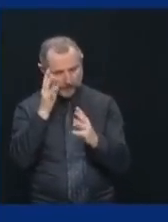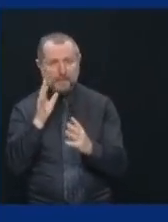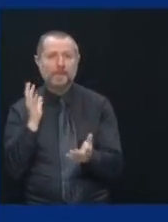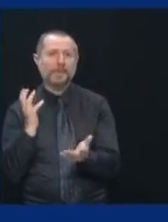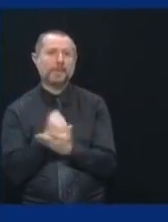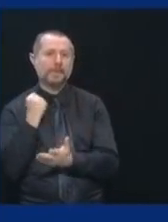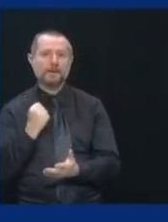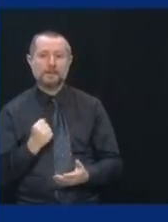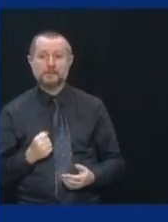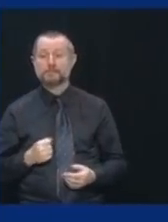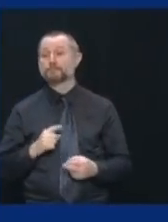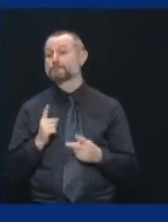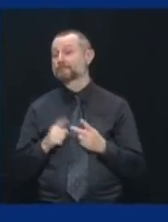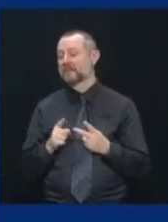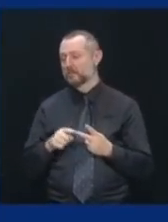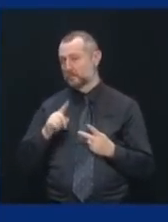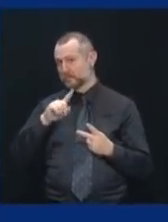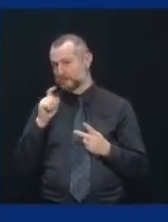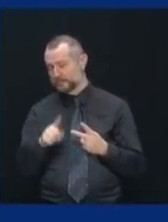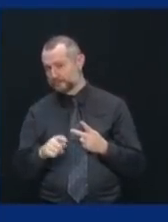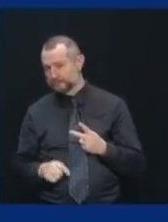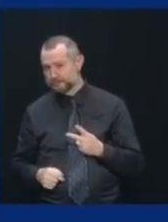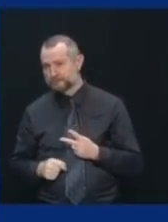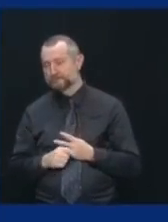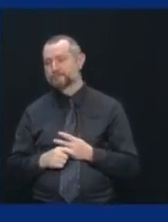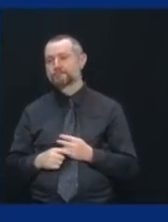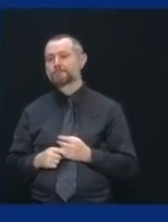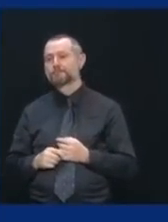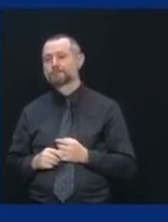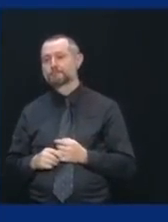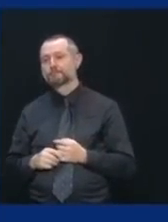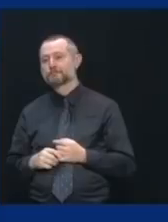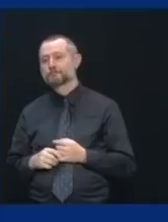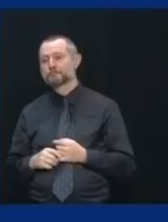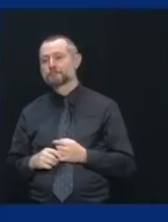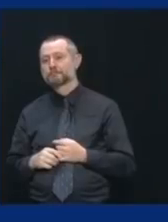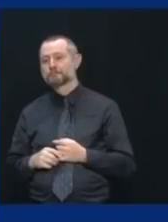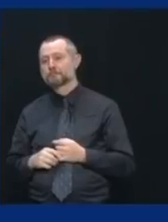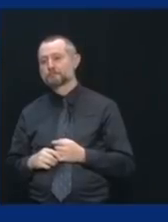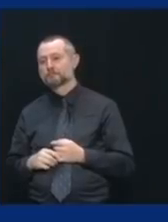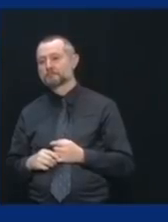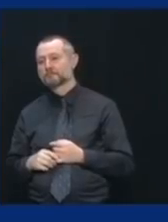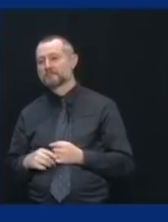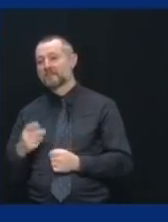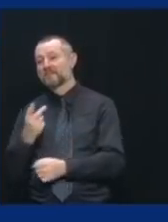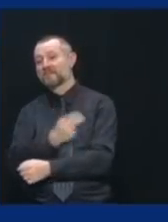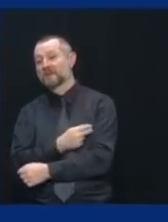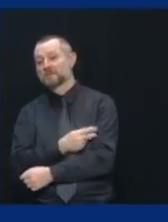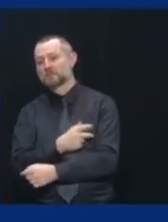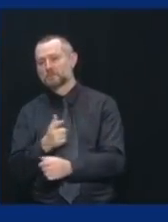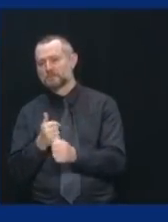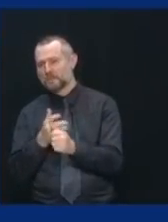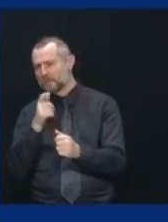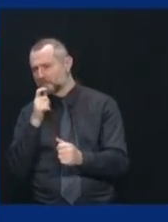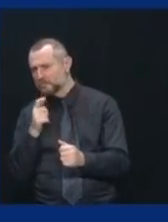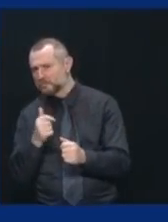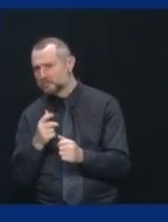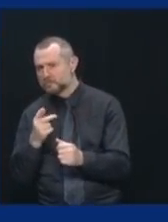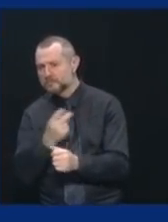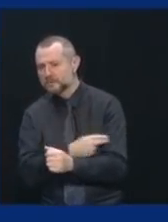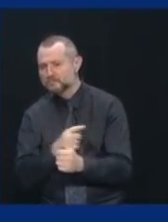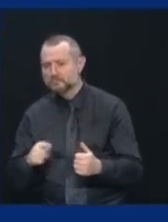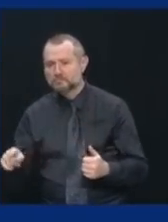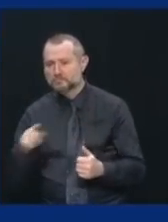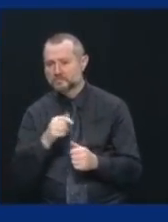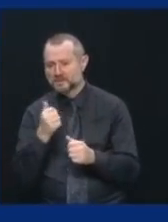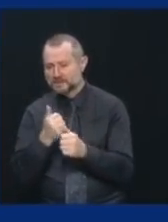circumstances? And my second question is, the state's vaccine tracker shows how many doses have been administered in each region,